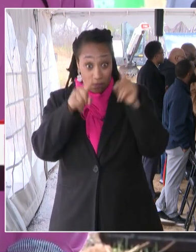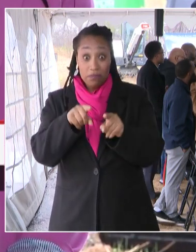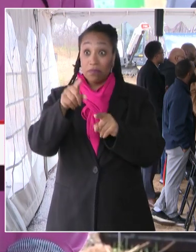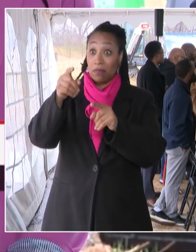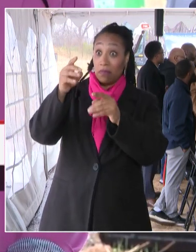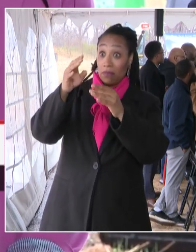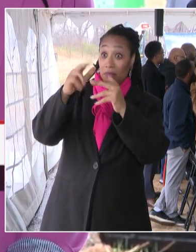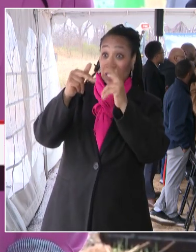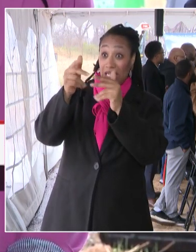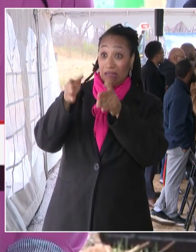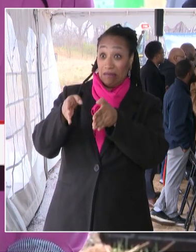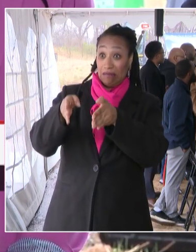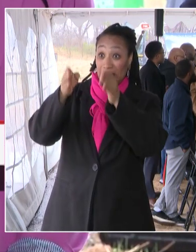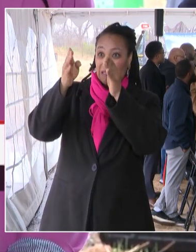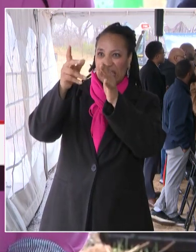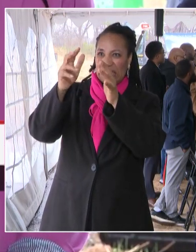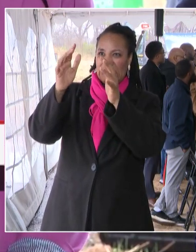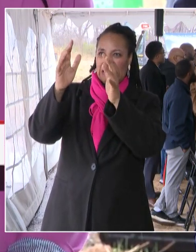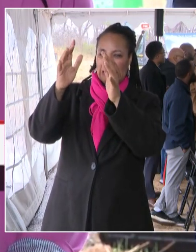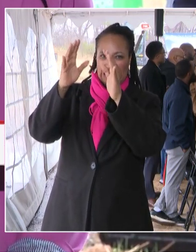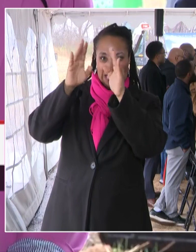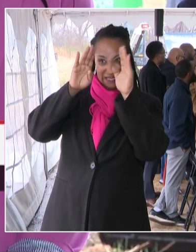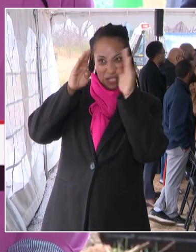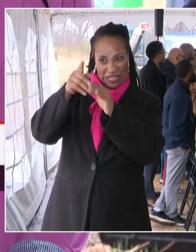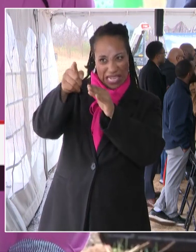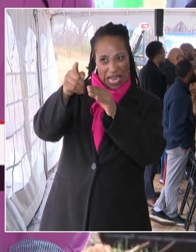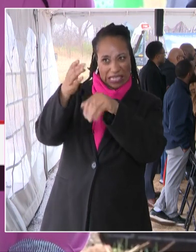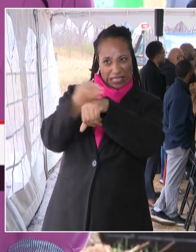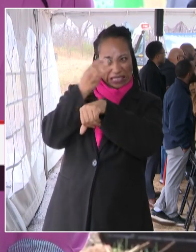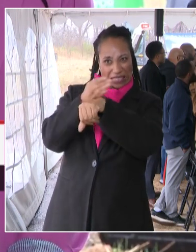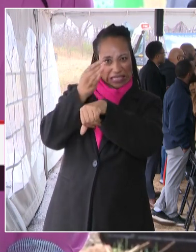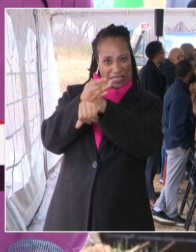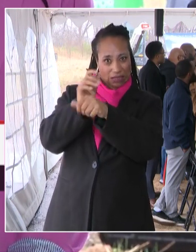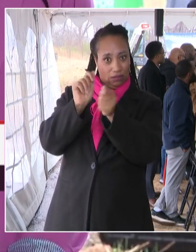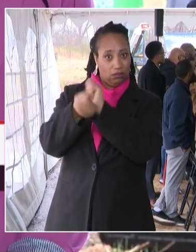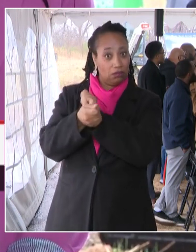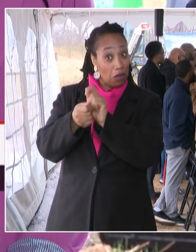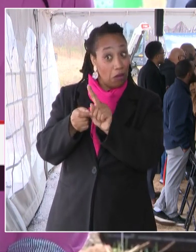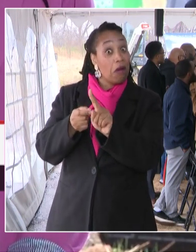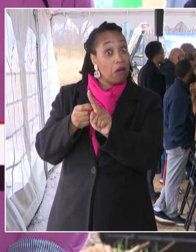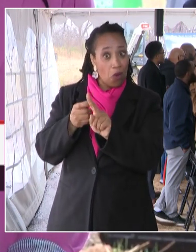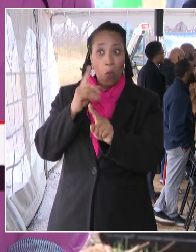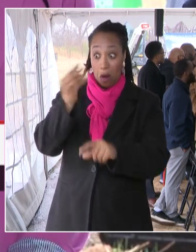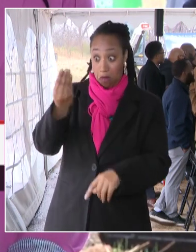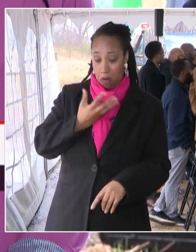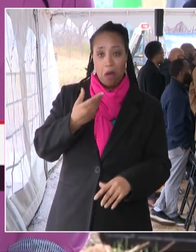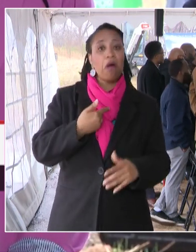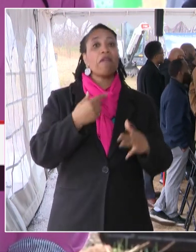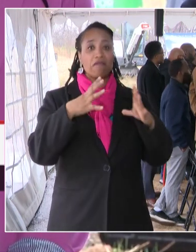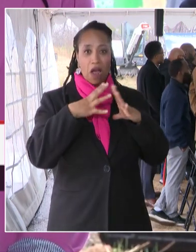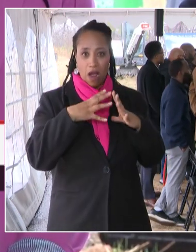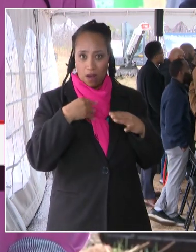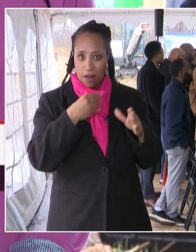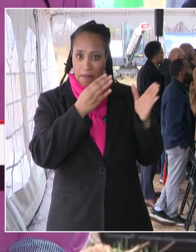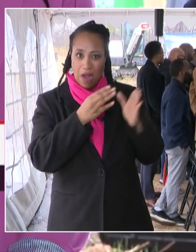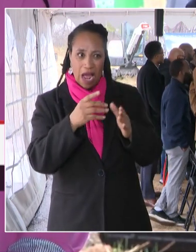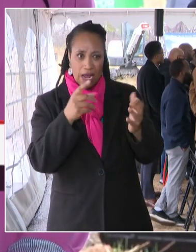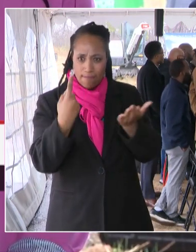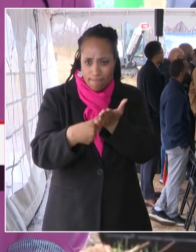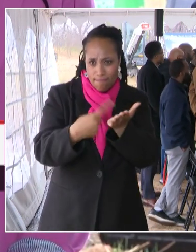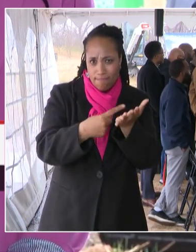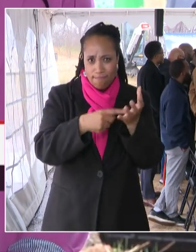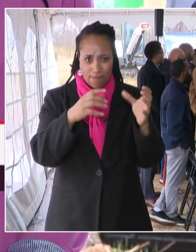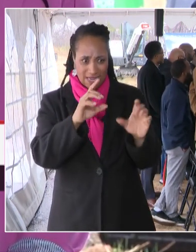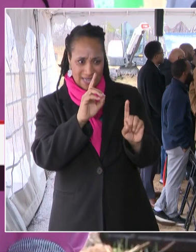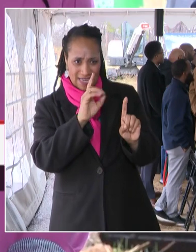job, and it fits into our city's long-term plans. More child care facilities, better recreation spaces. This